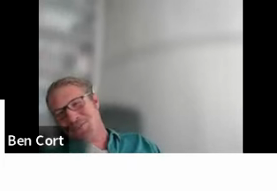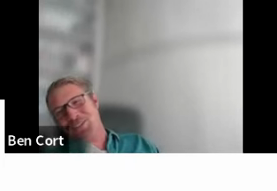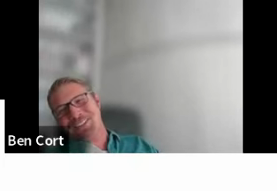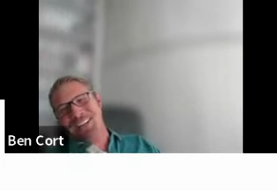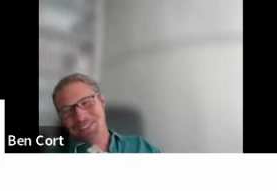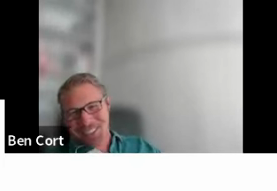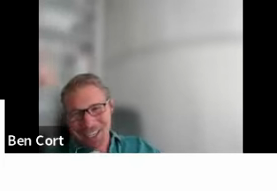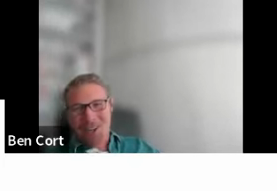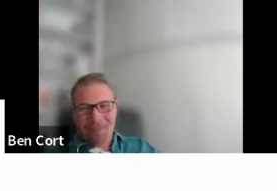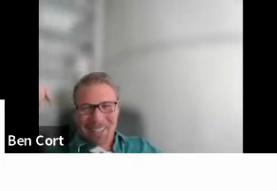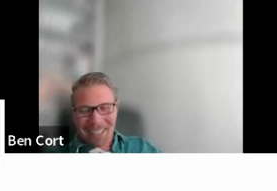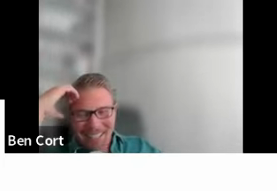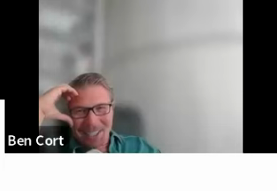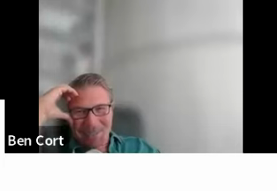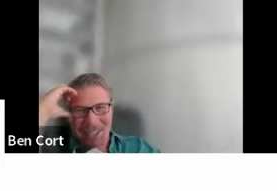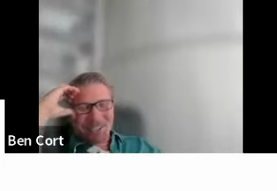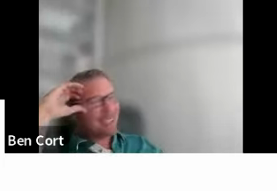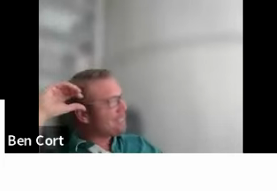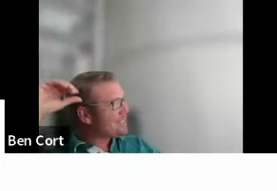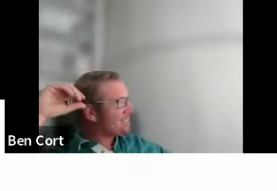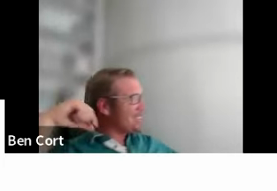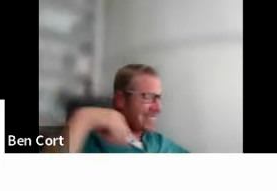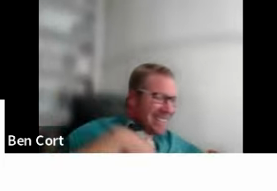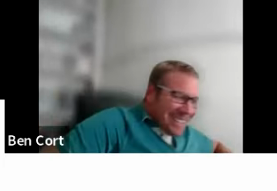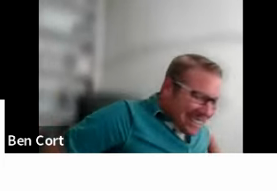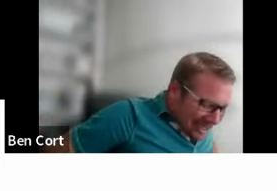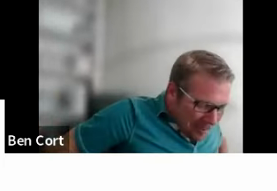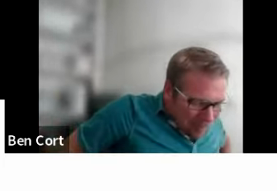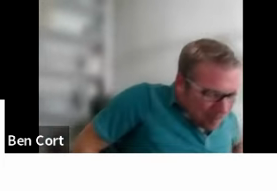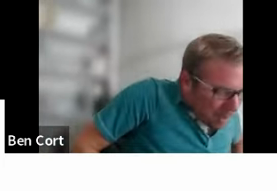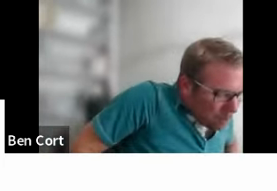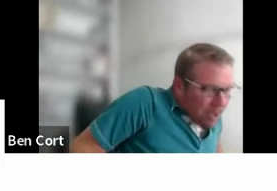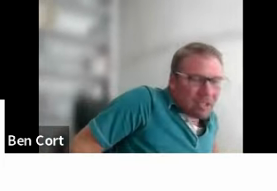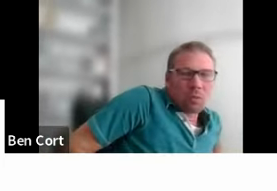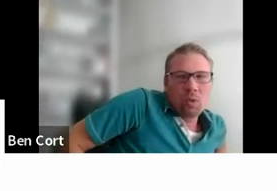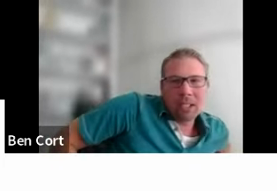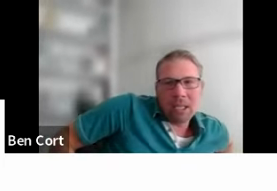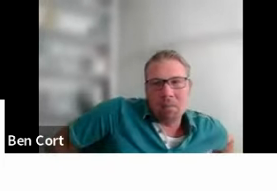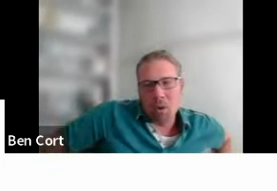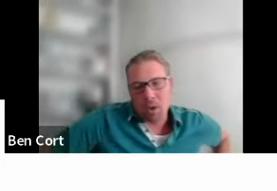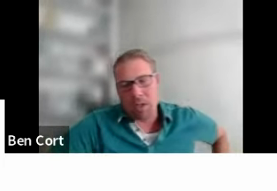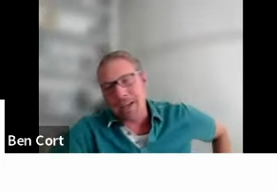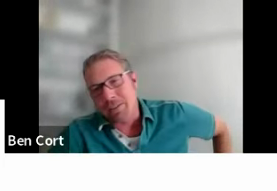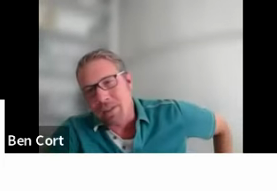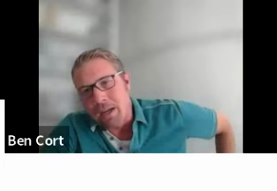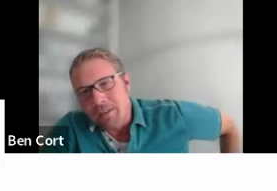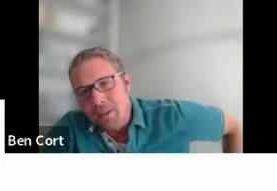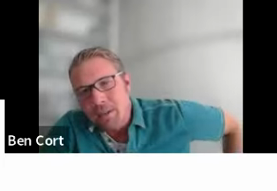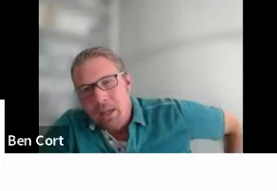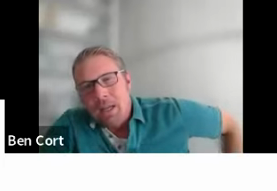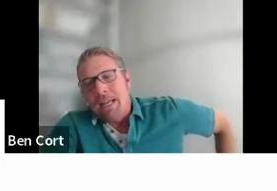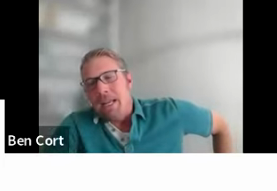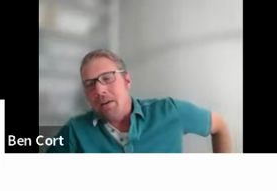was his first entry, hoping that I got hit by a truck, which was great. But it's a really important